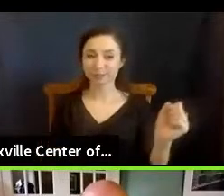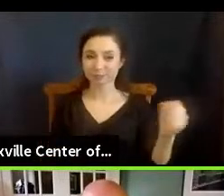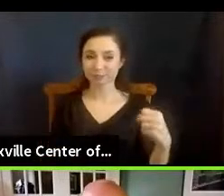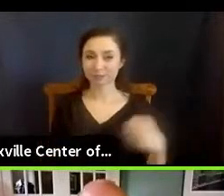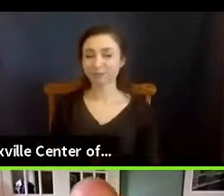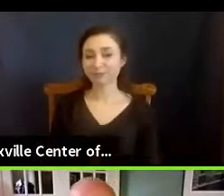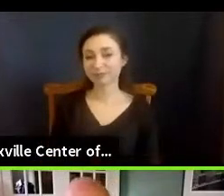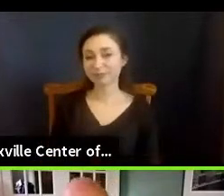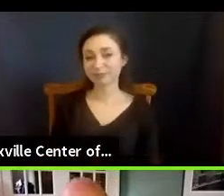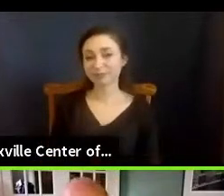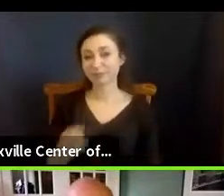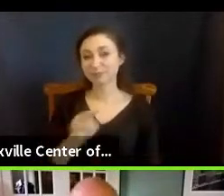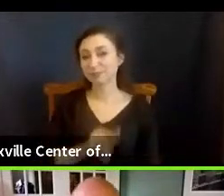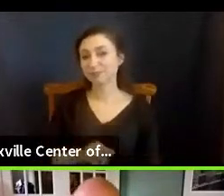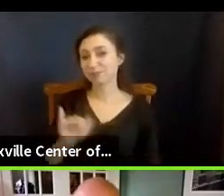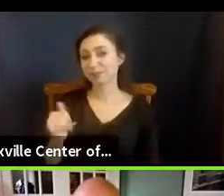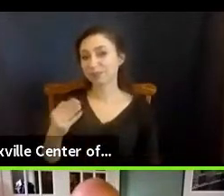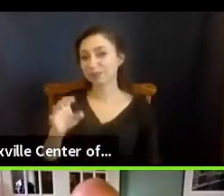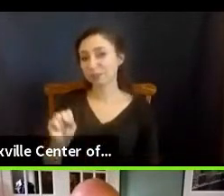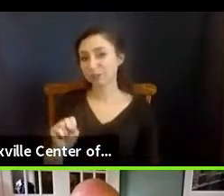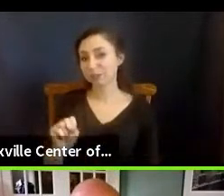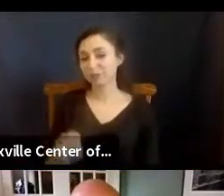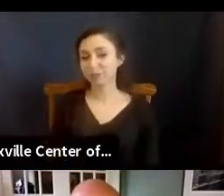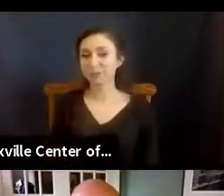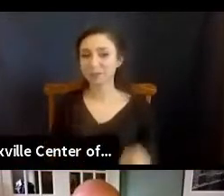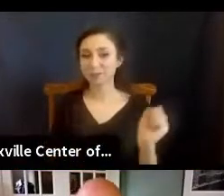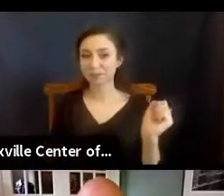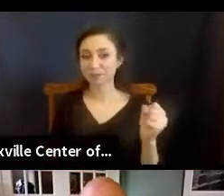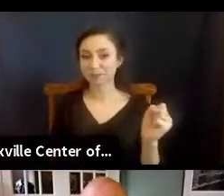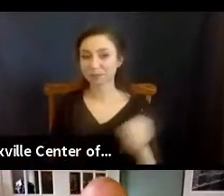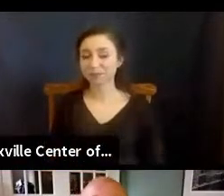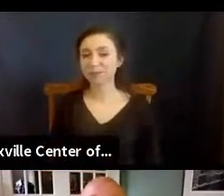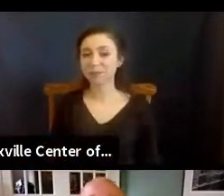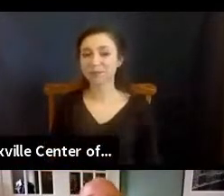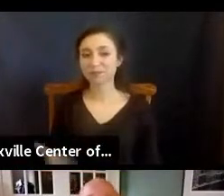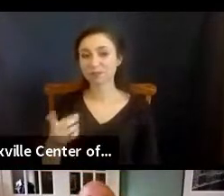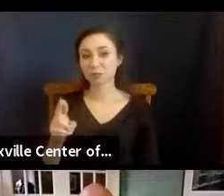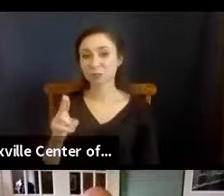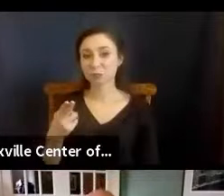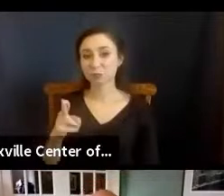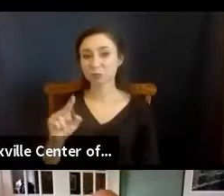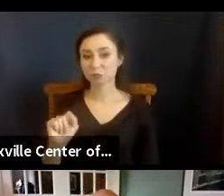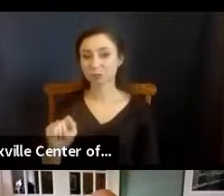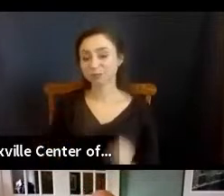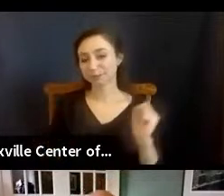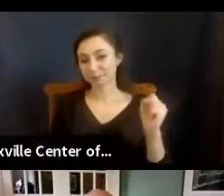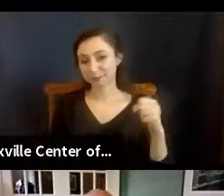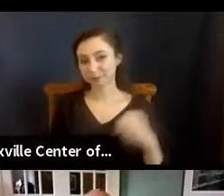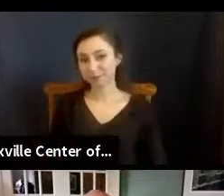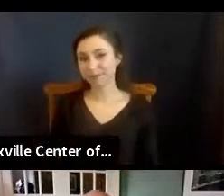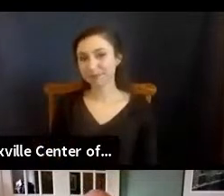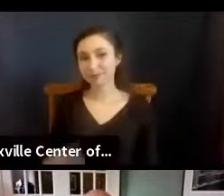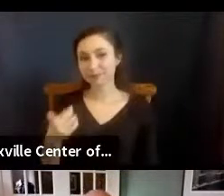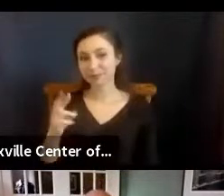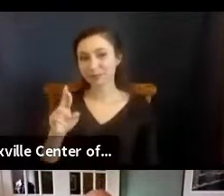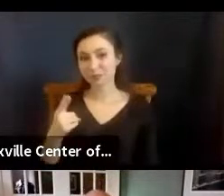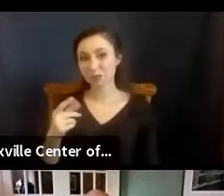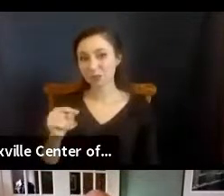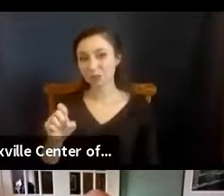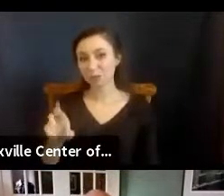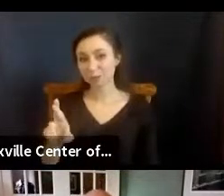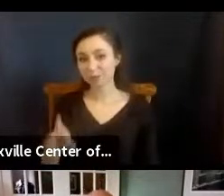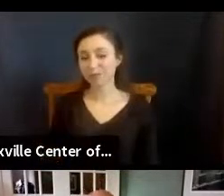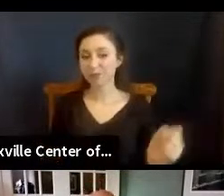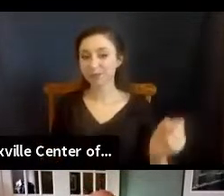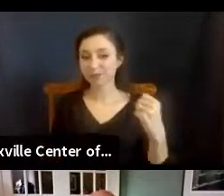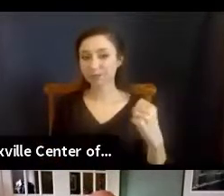Yes. Mayor Jacobs? Yes. Dr. Hurt? Yes. Dr. Gocher?